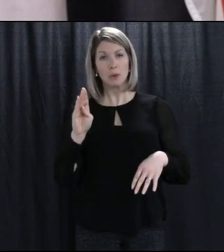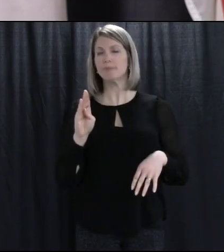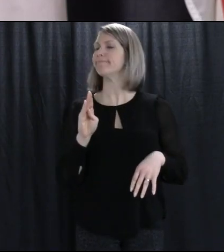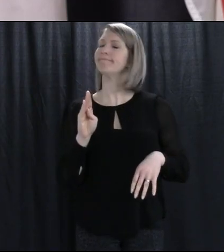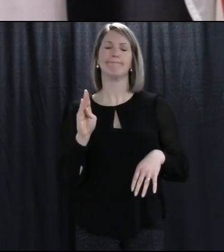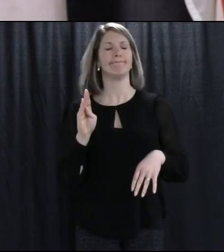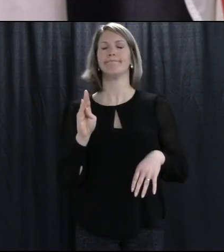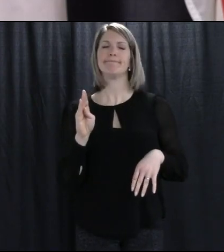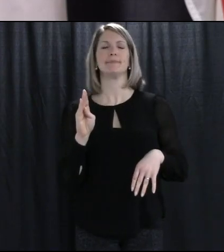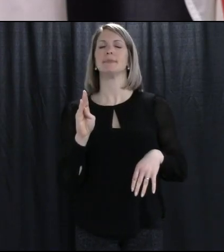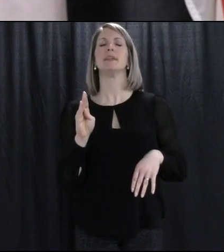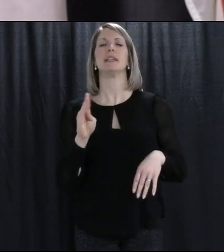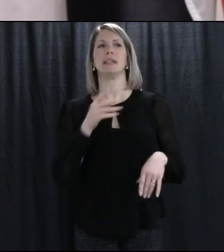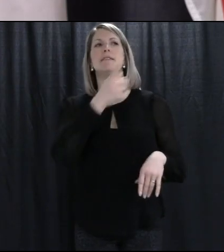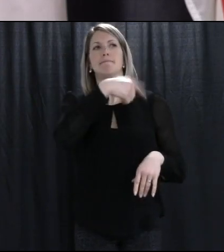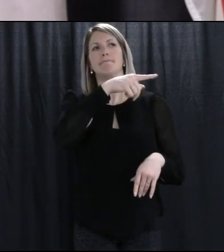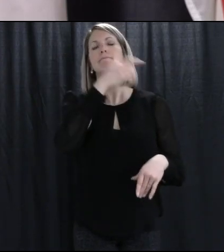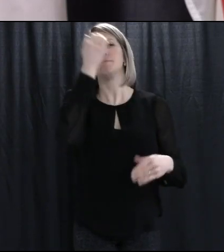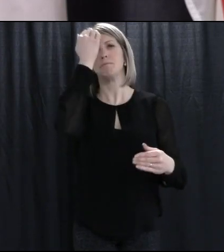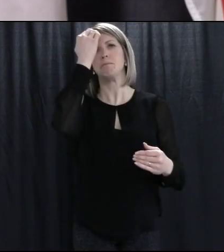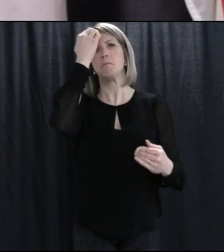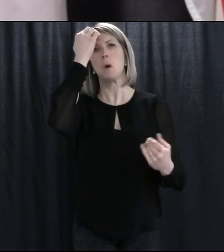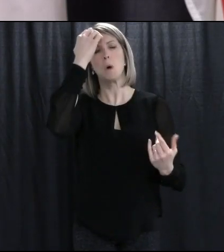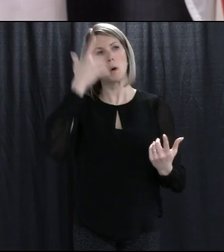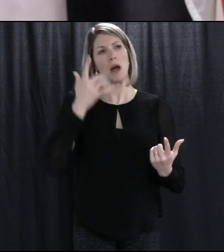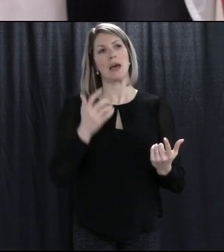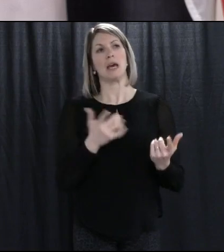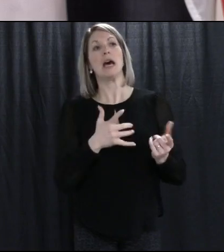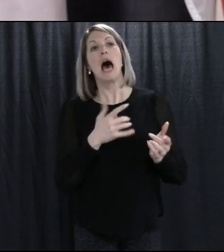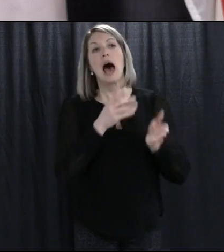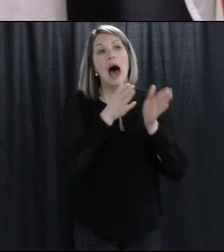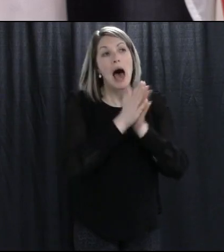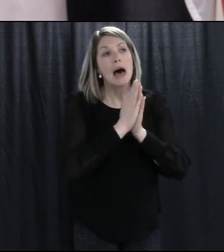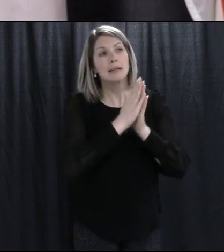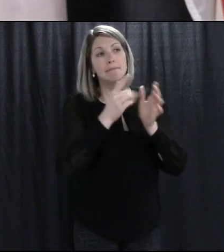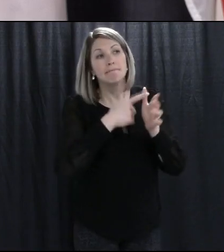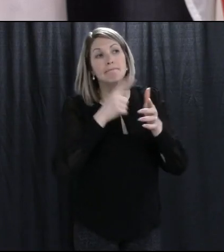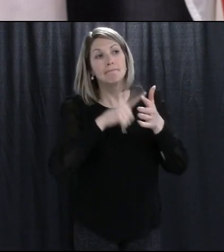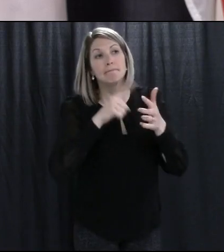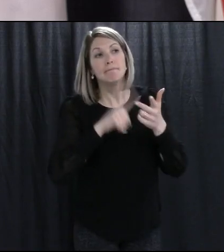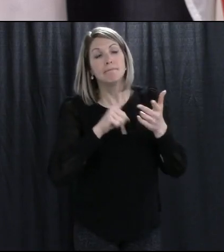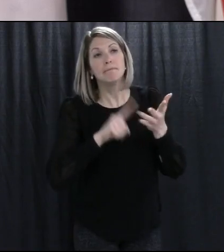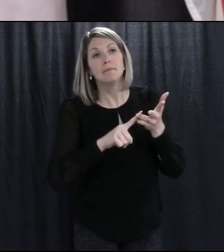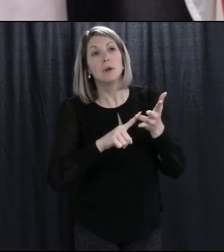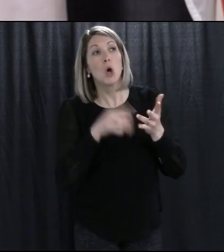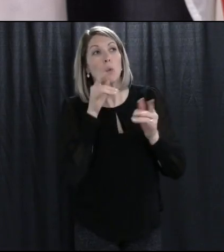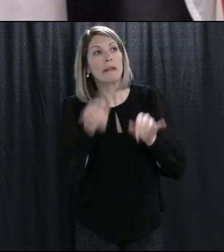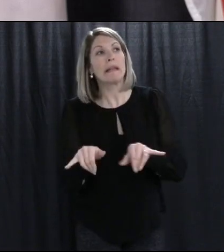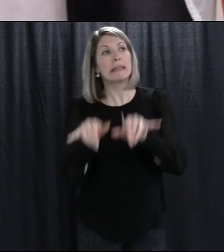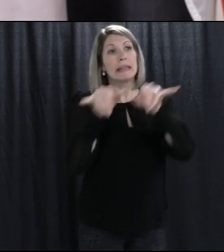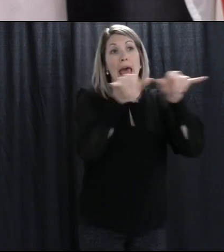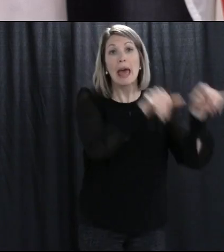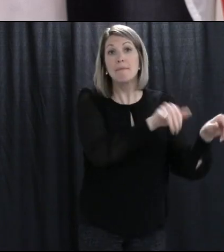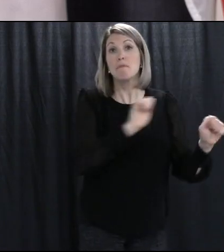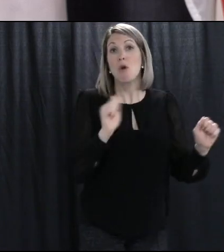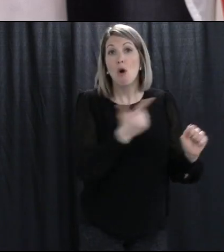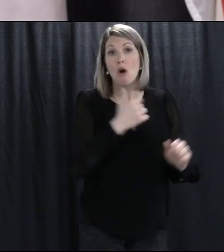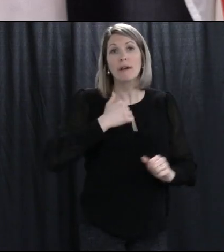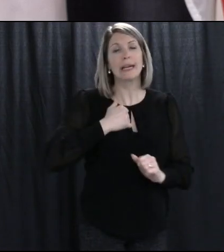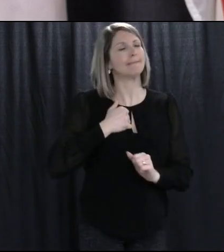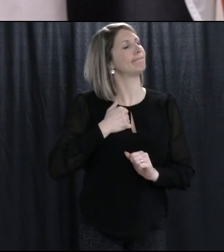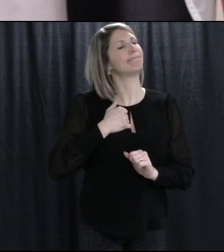that, discussions on the federal and provincial level, as they have been extraordinary. This is not a time